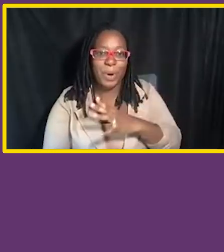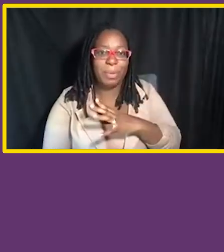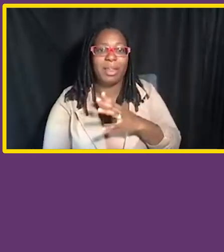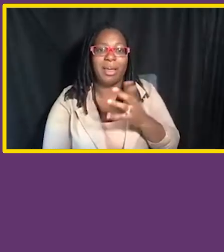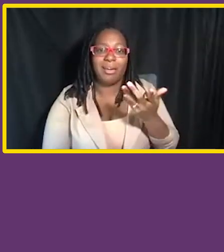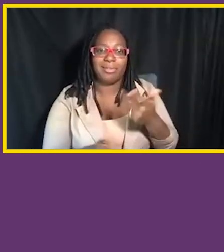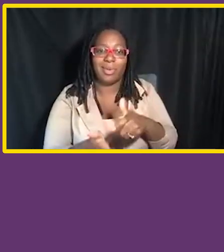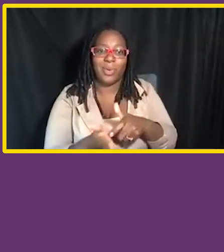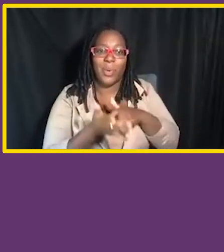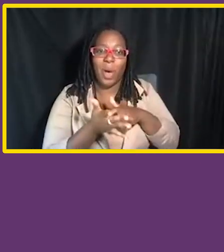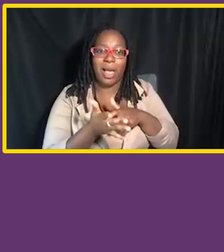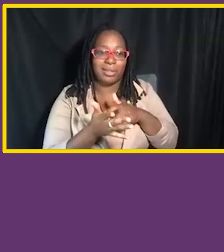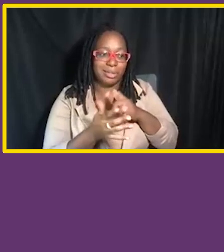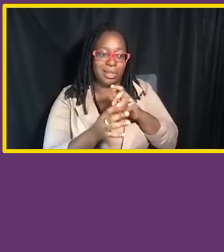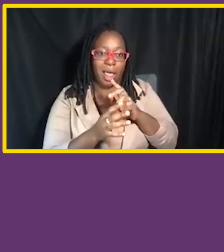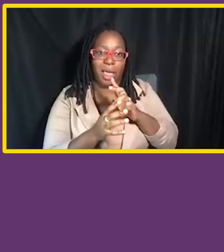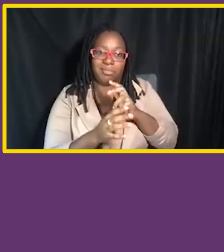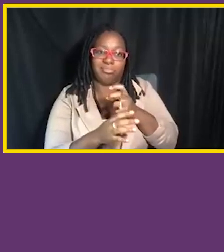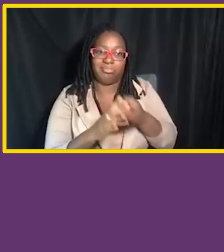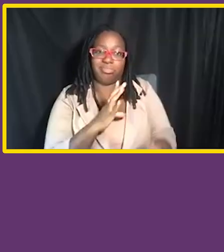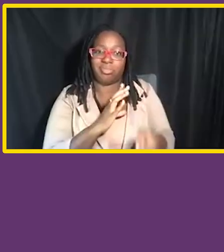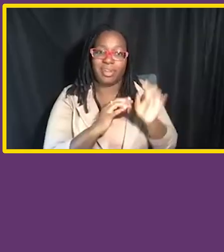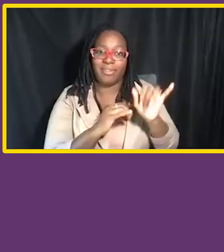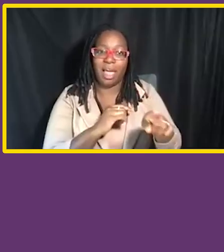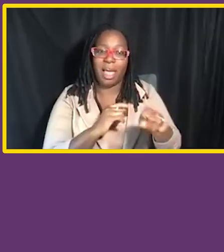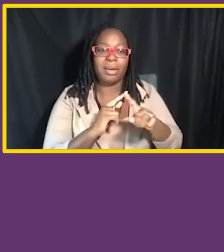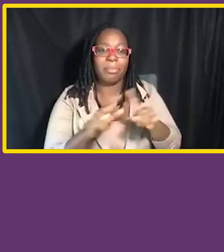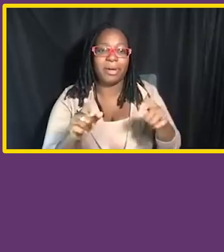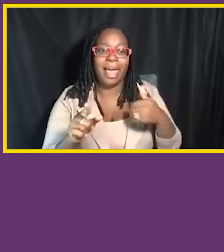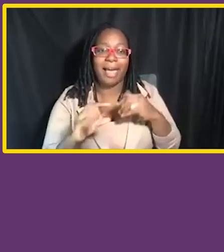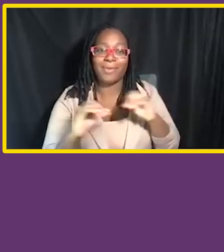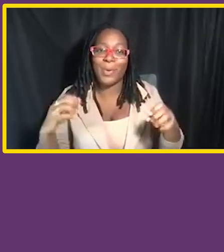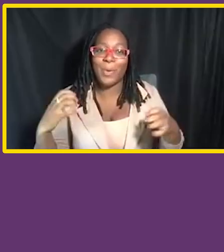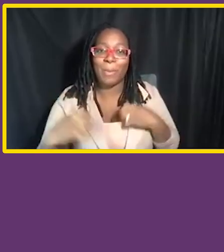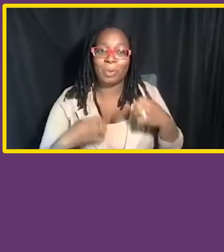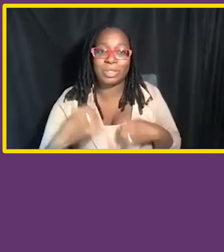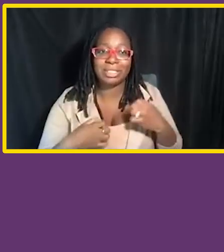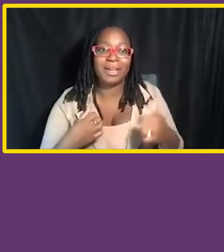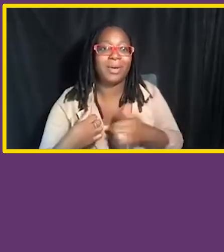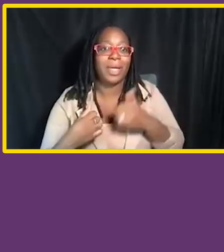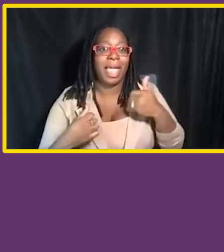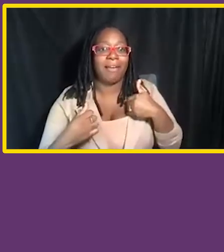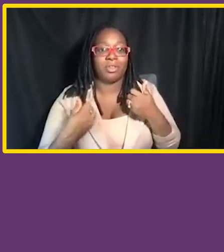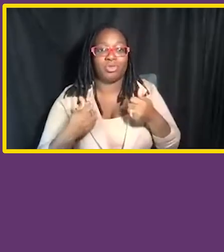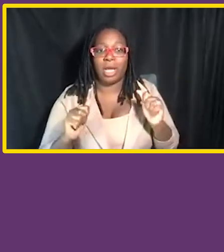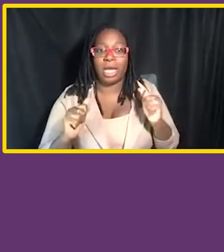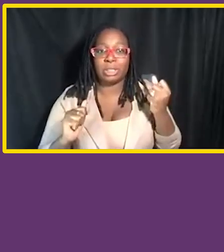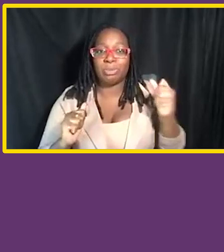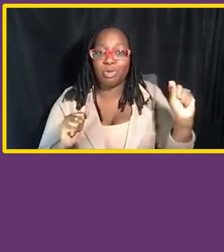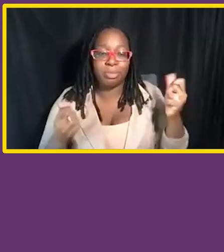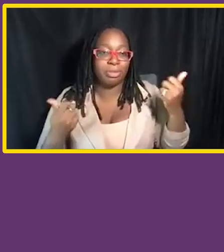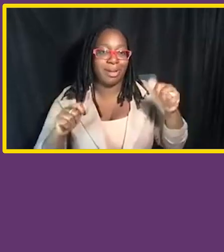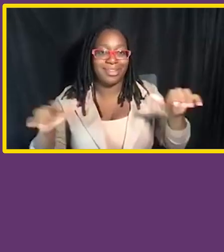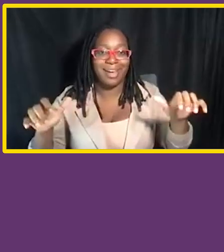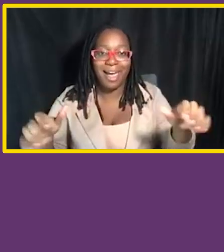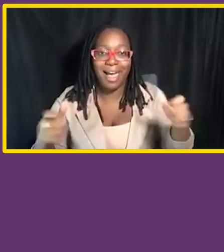in society or in families or what have you, that deviates from those roles. And yet at the same time, the stereotypes are the